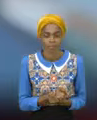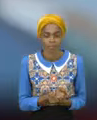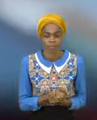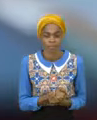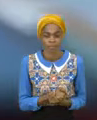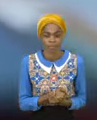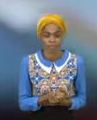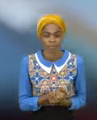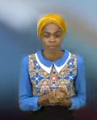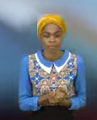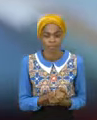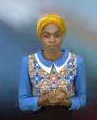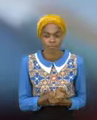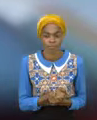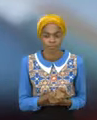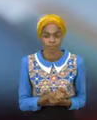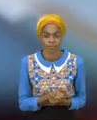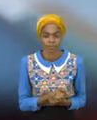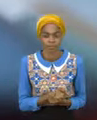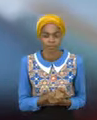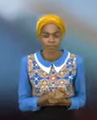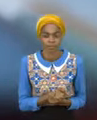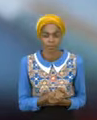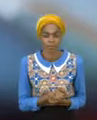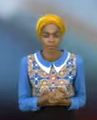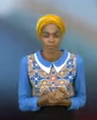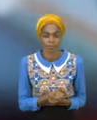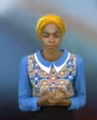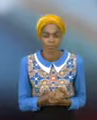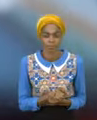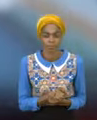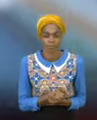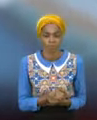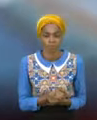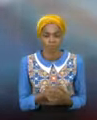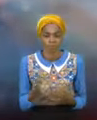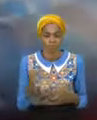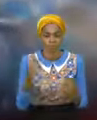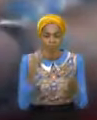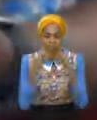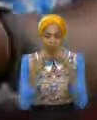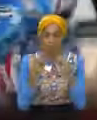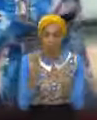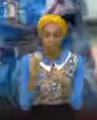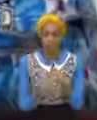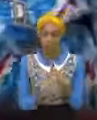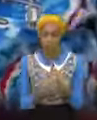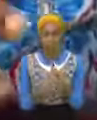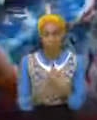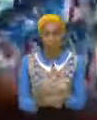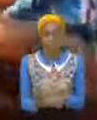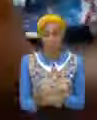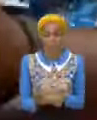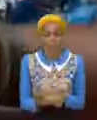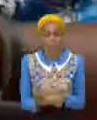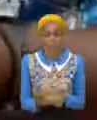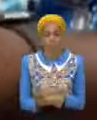Just my parents knew about it because I need to cry and cry and cry every day, complaining about how painful it